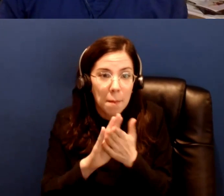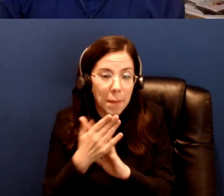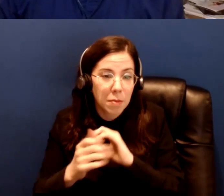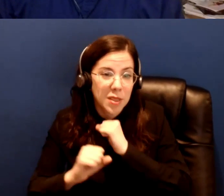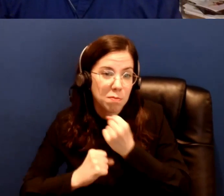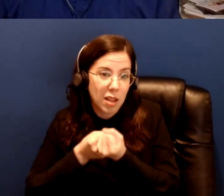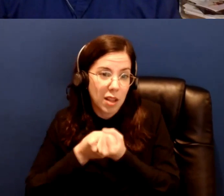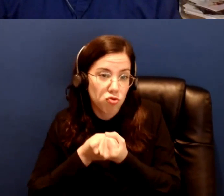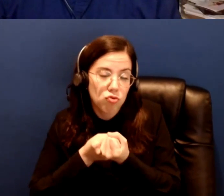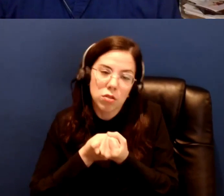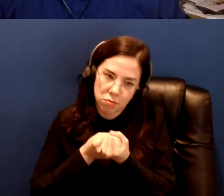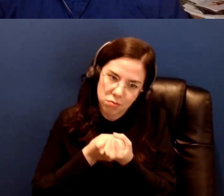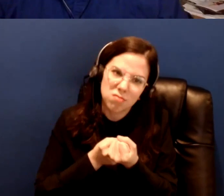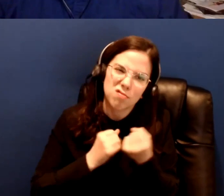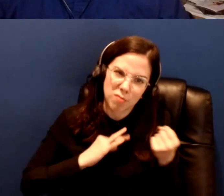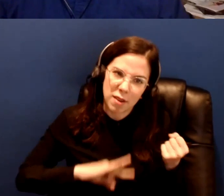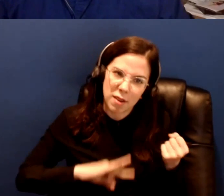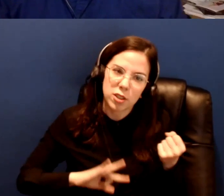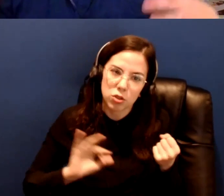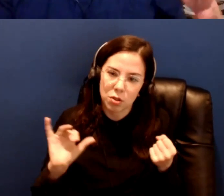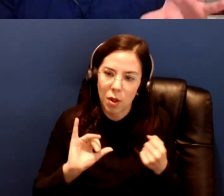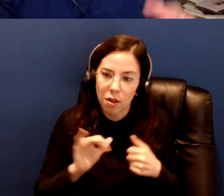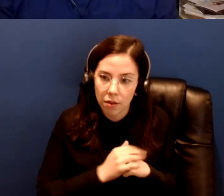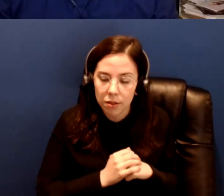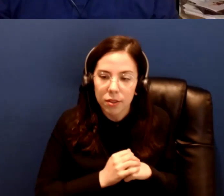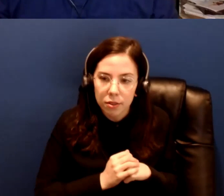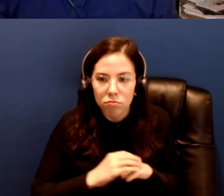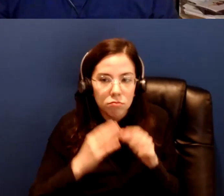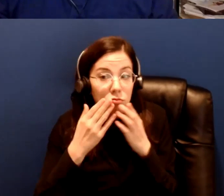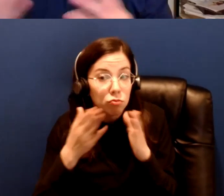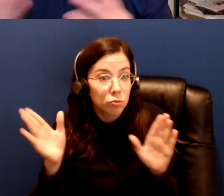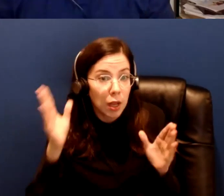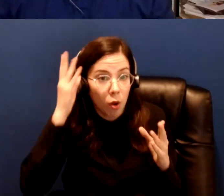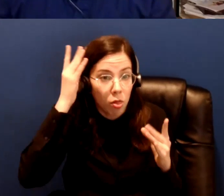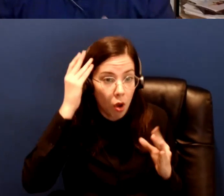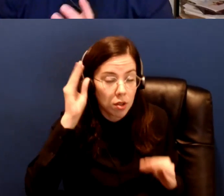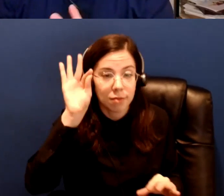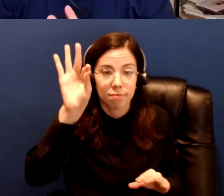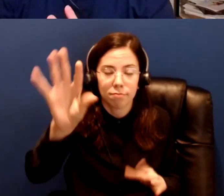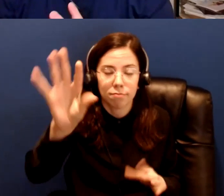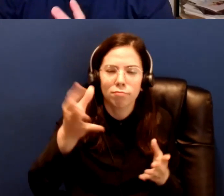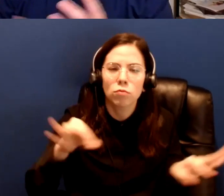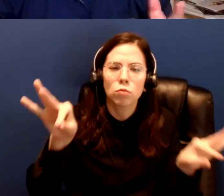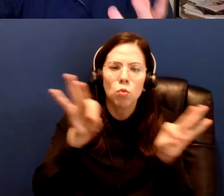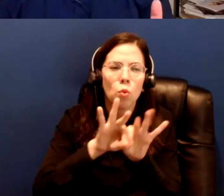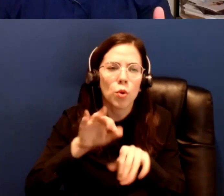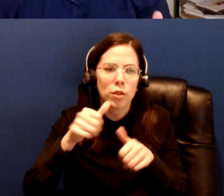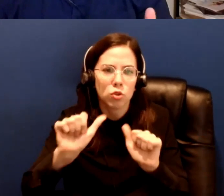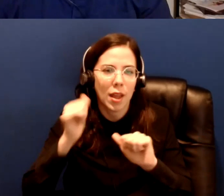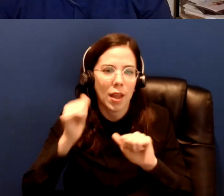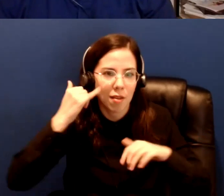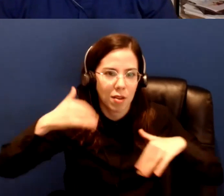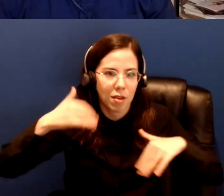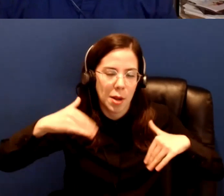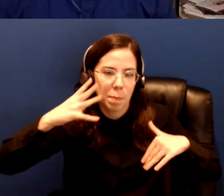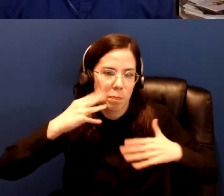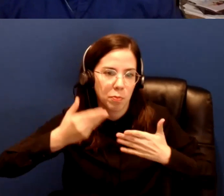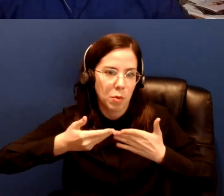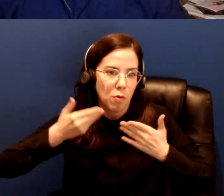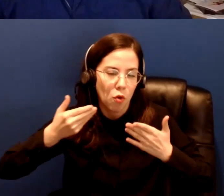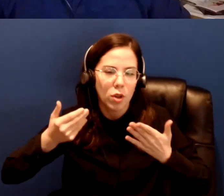well. So general thoughts are worth trying if you've never done it, and then seeing how it performs